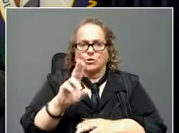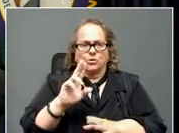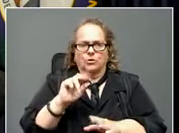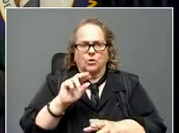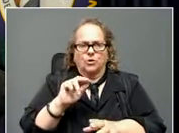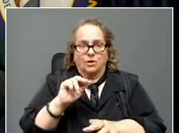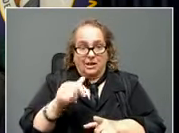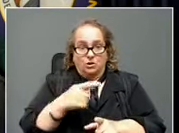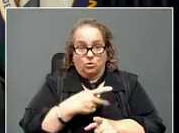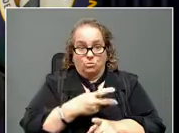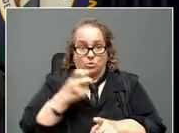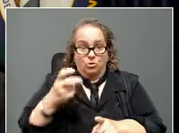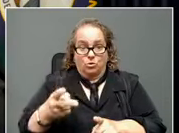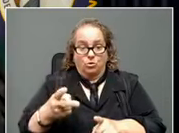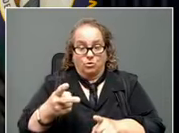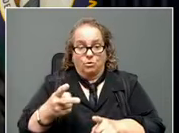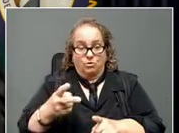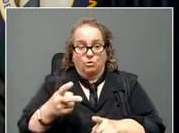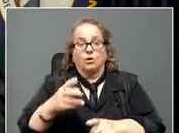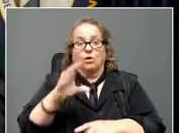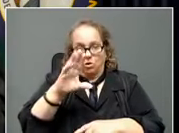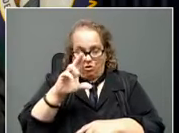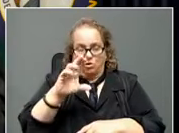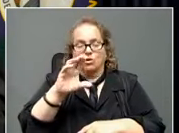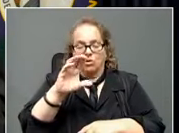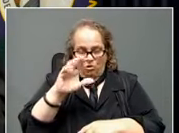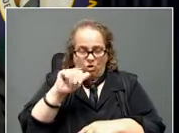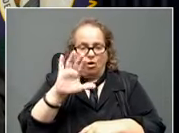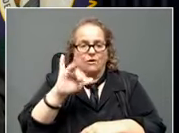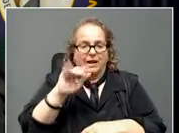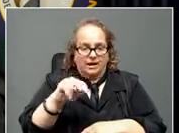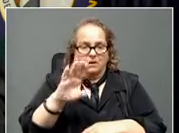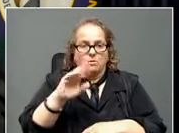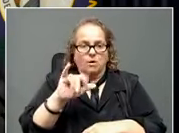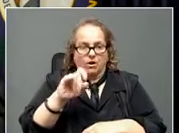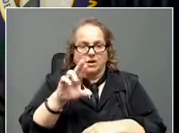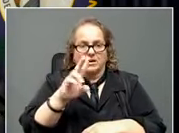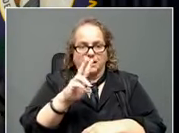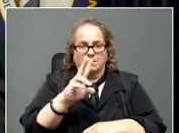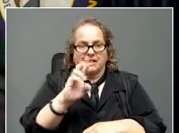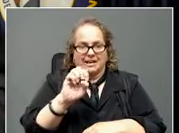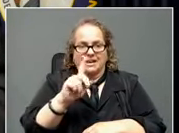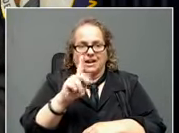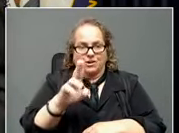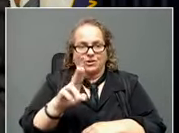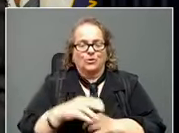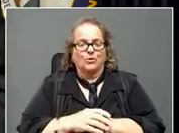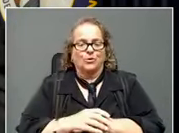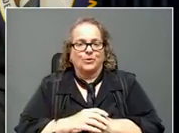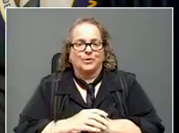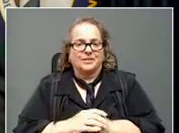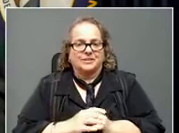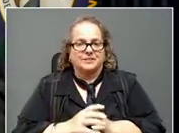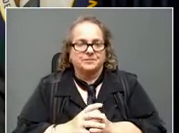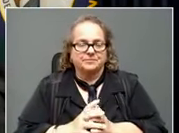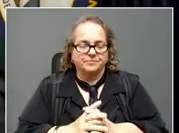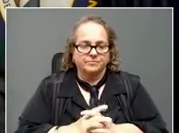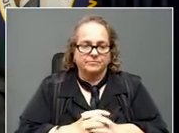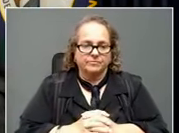then we'll do. Okay. Corinne Boyer from WEKU. I'll apologize to Melissa Patrick in a minute.